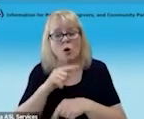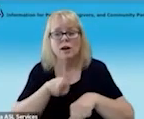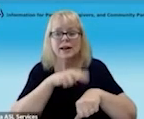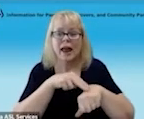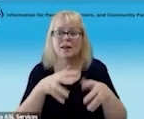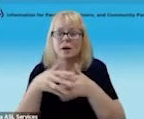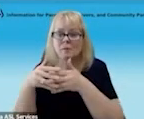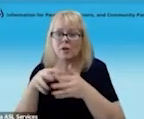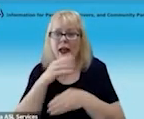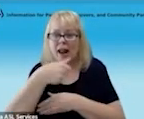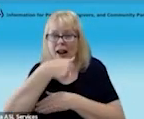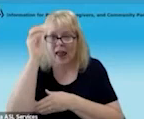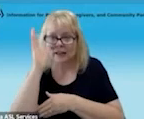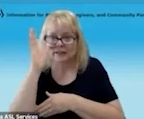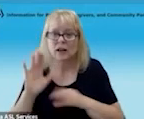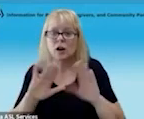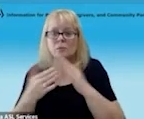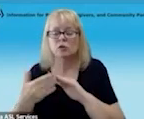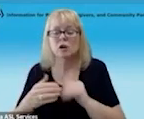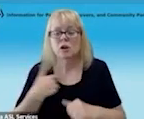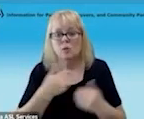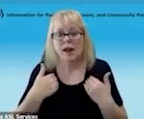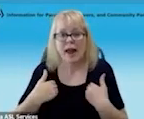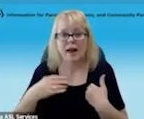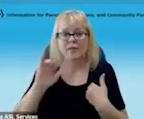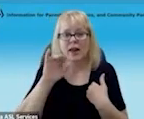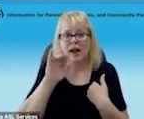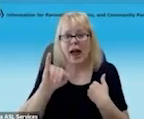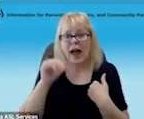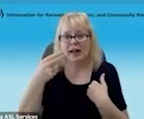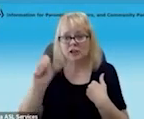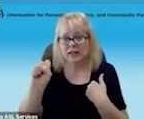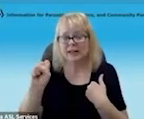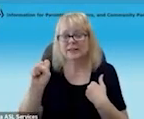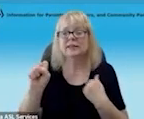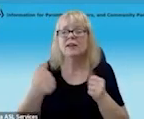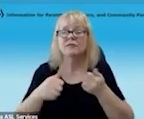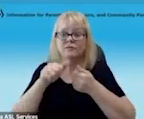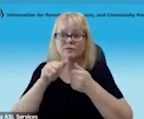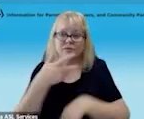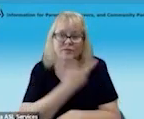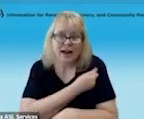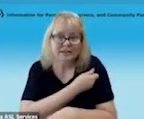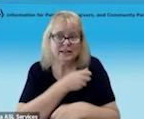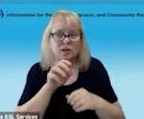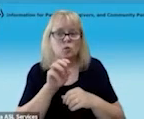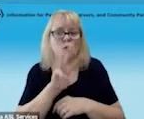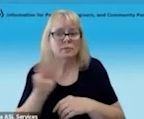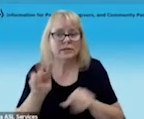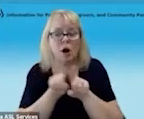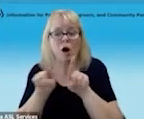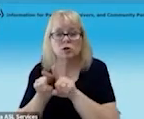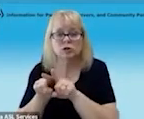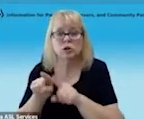please. We just want to highlight there are multiple resources available that are culturally appropriate for American Indian